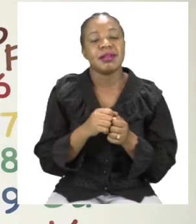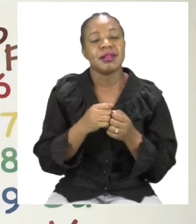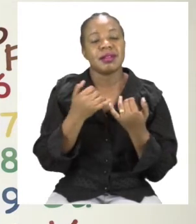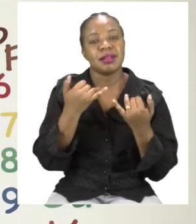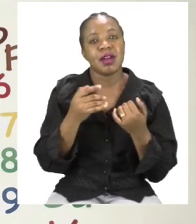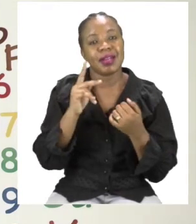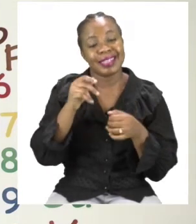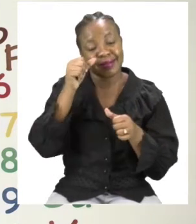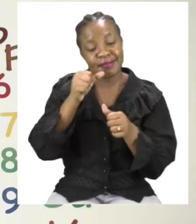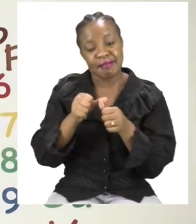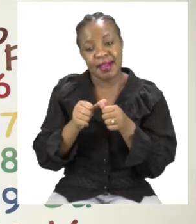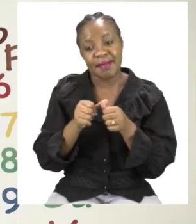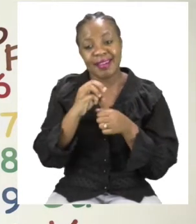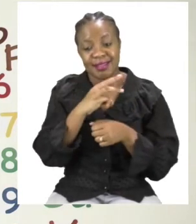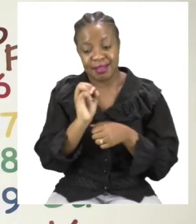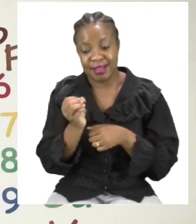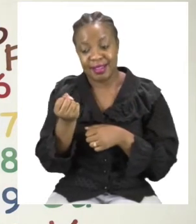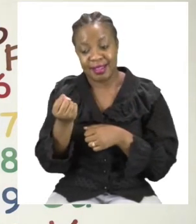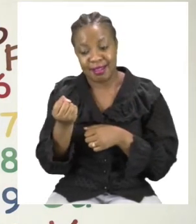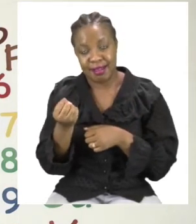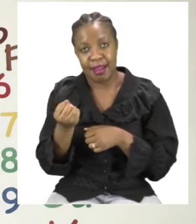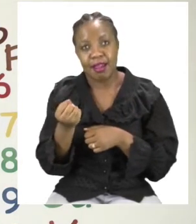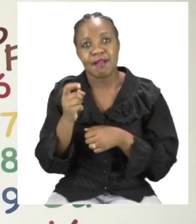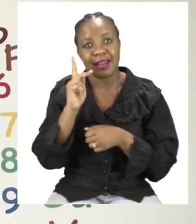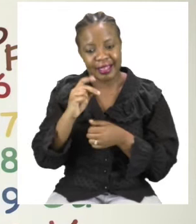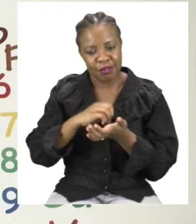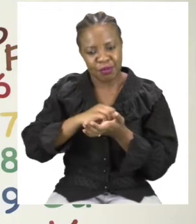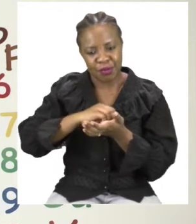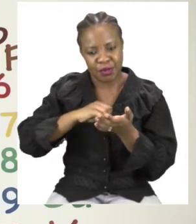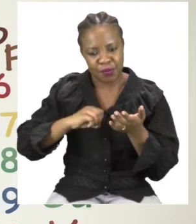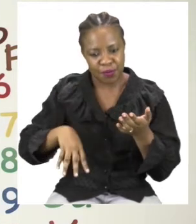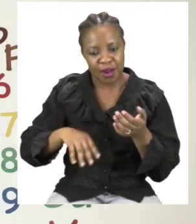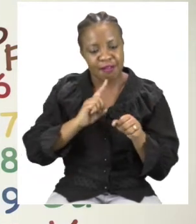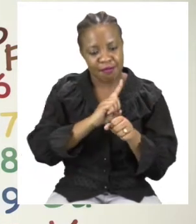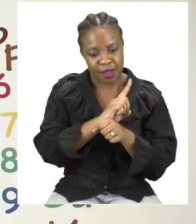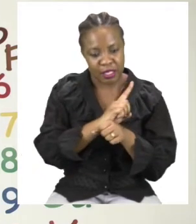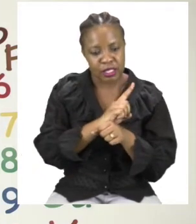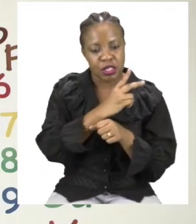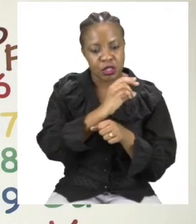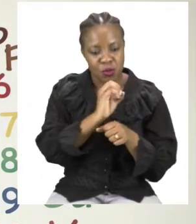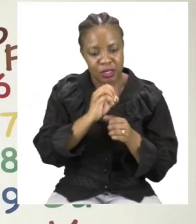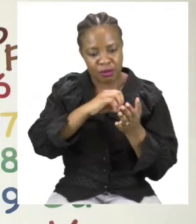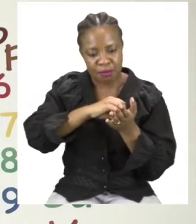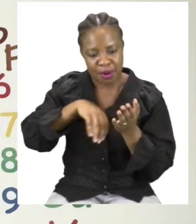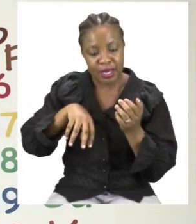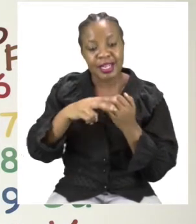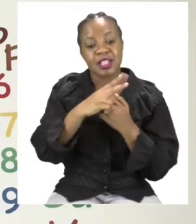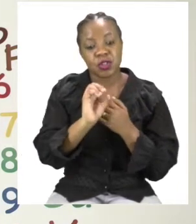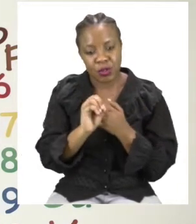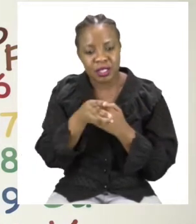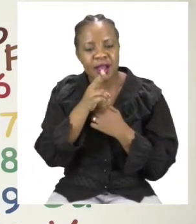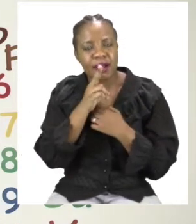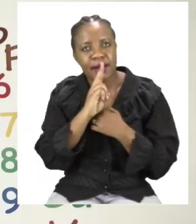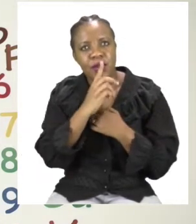So after you count backwards on your number line and you get to 180, we still